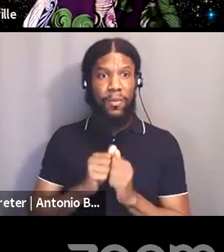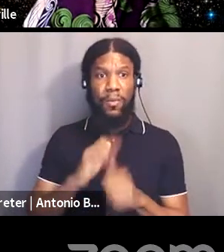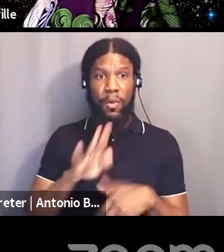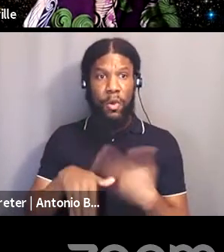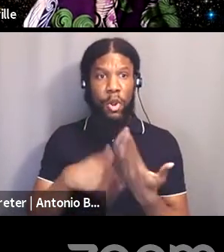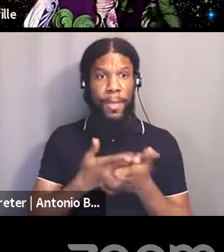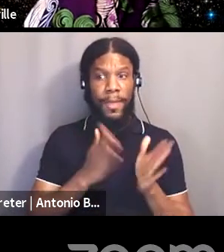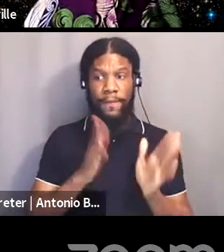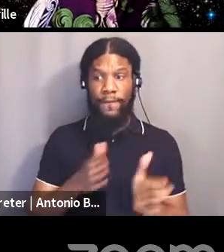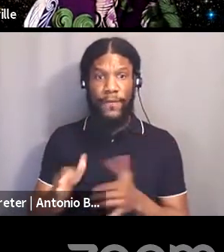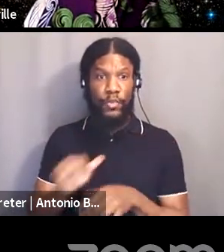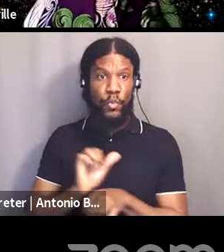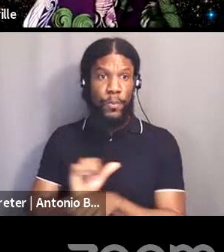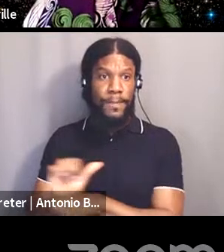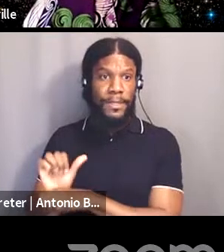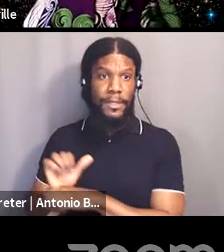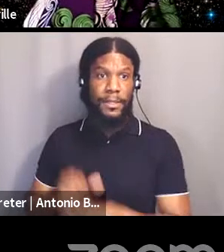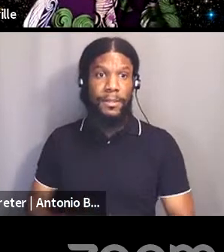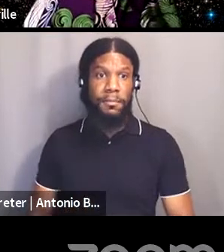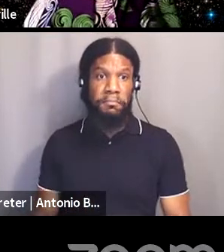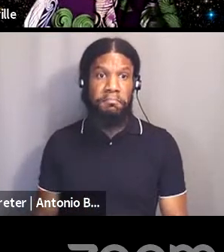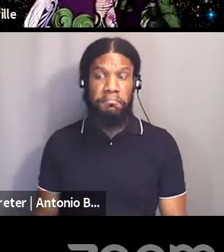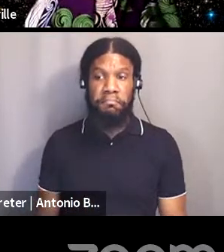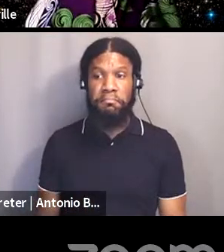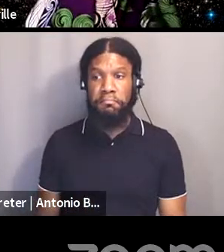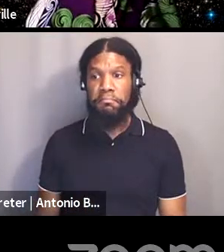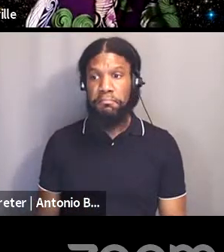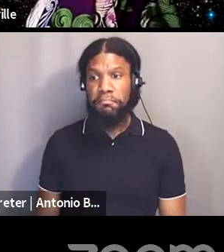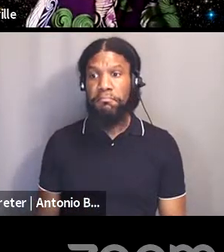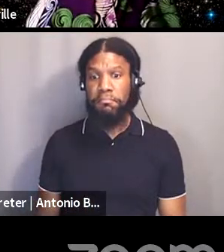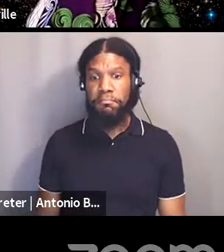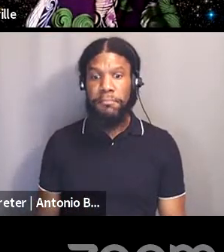individual pieces. Yeah.